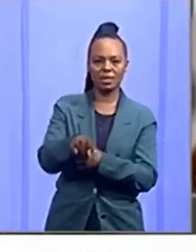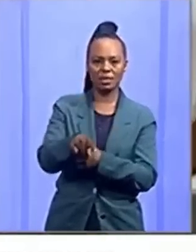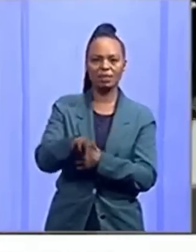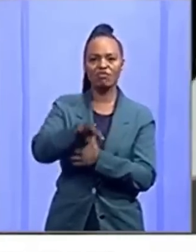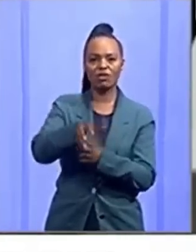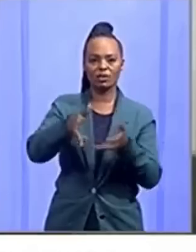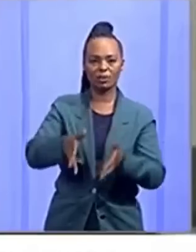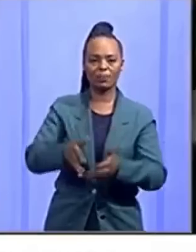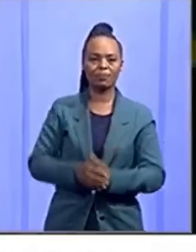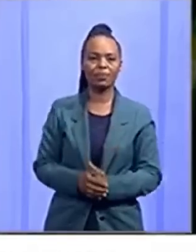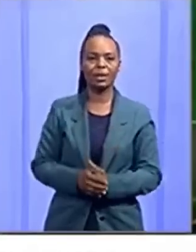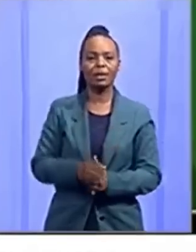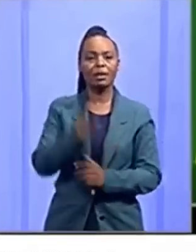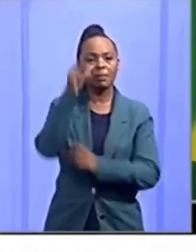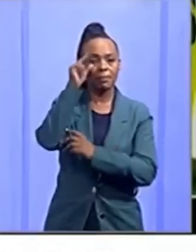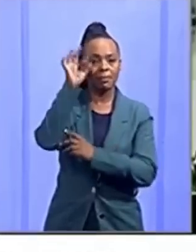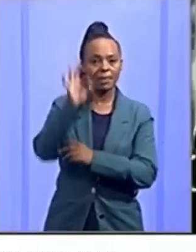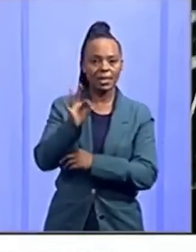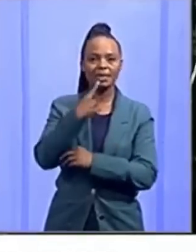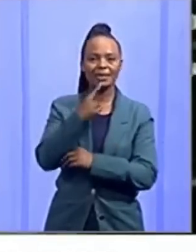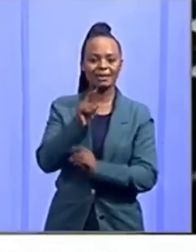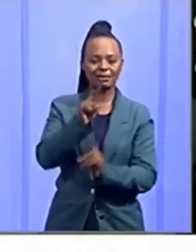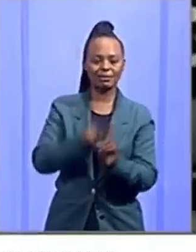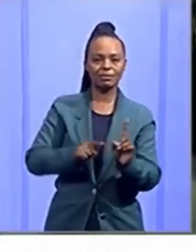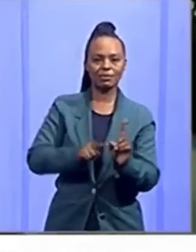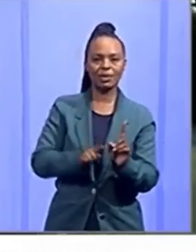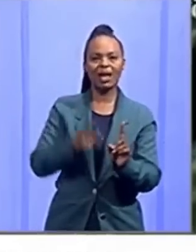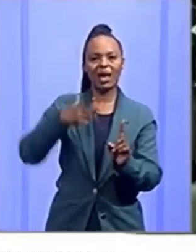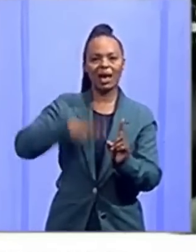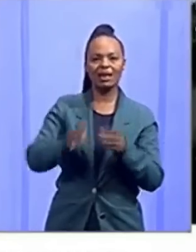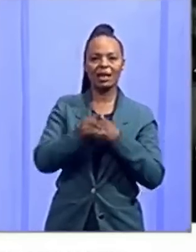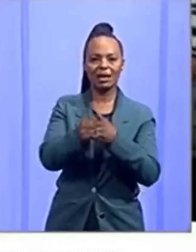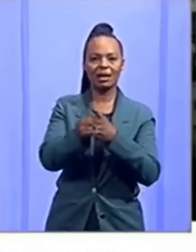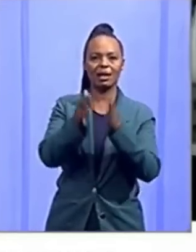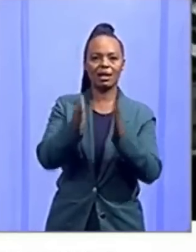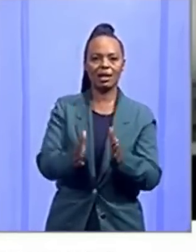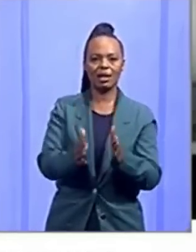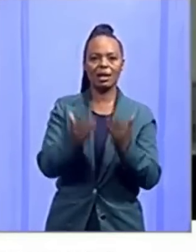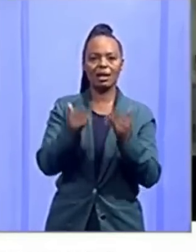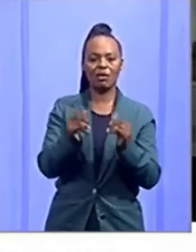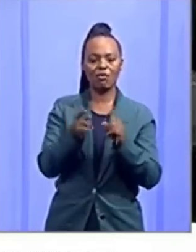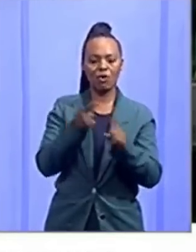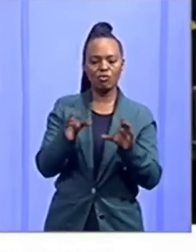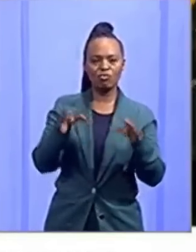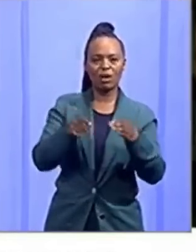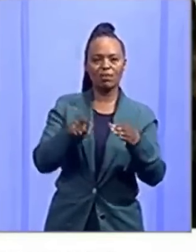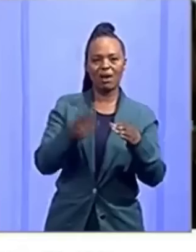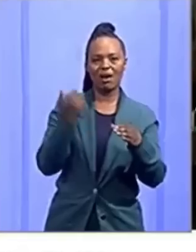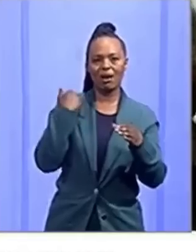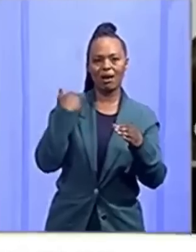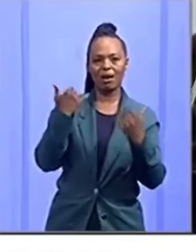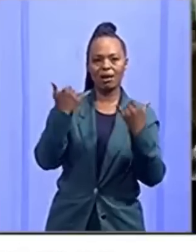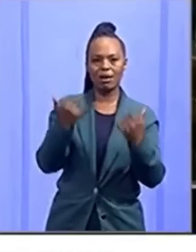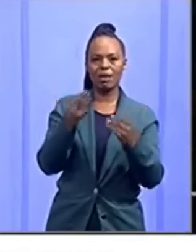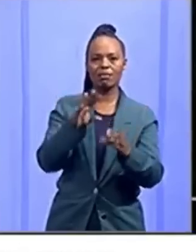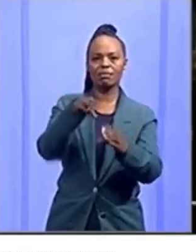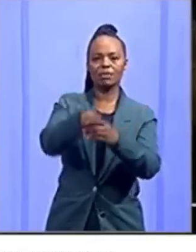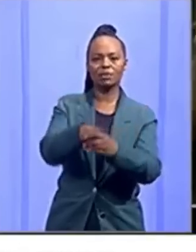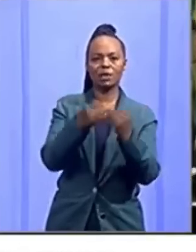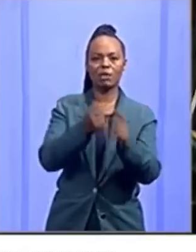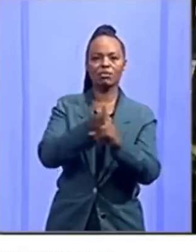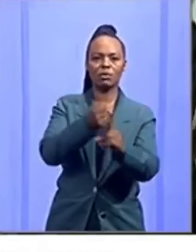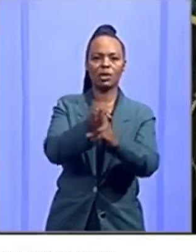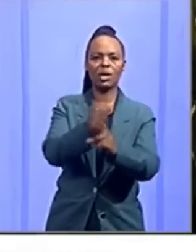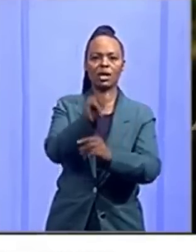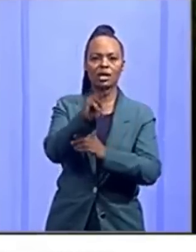sešweng jaana. Balula re Mabuyakhulu le baeteledipele ba bangwe ba lekoko ba pele ba tlile go nna le seabe mo matsholong